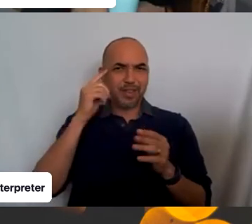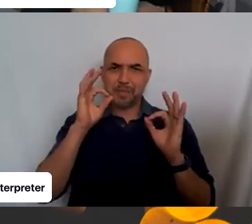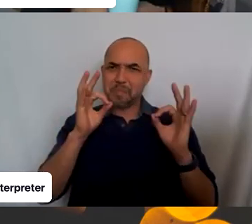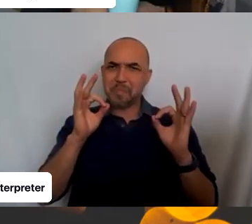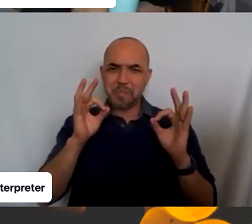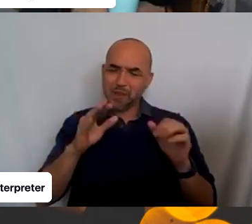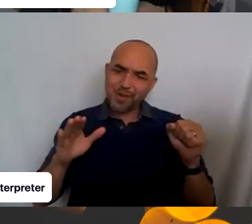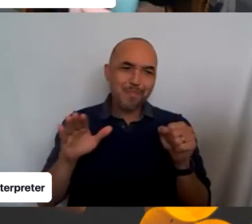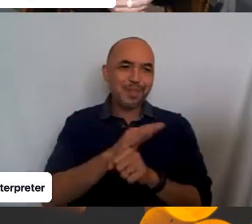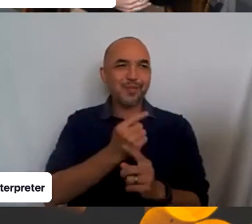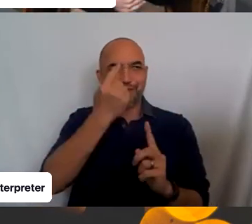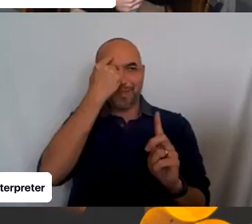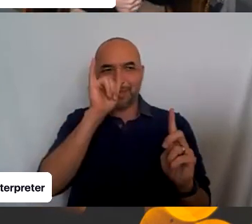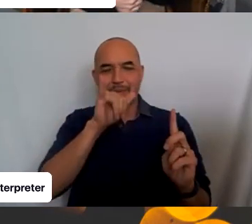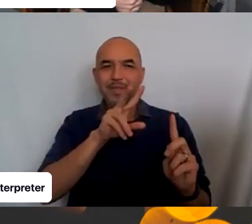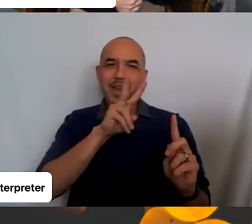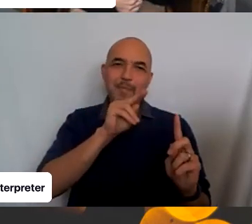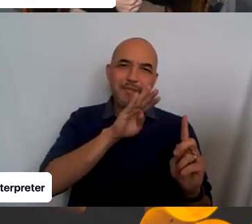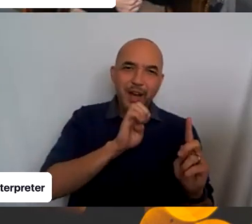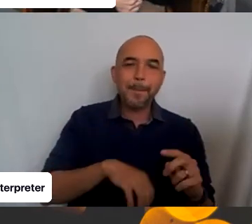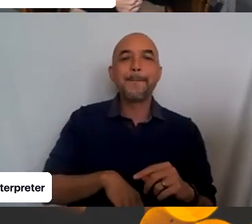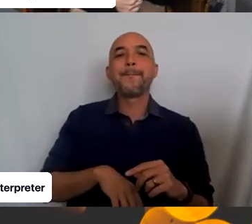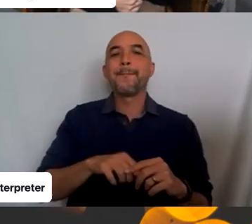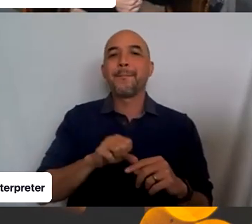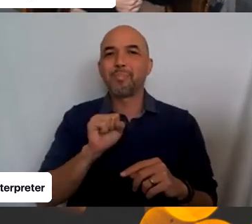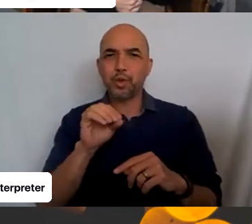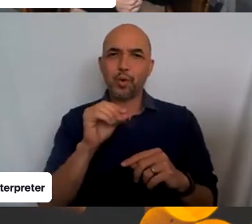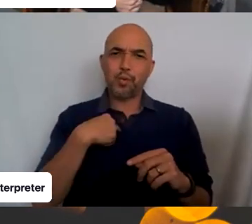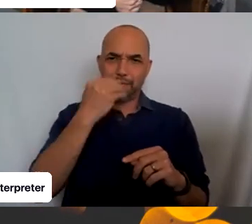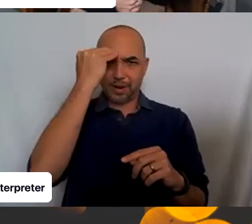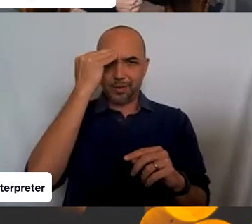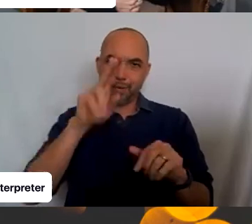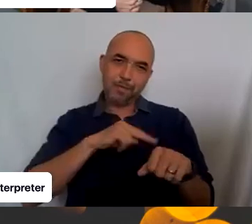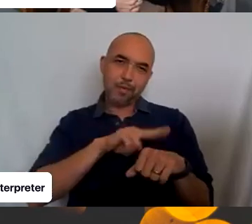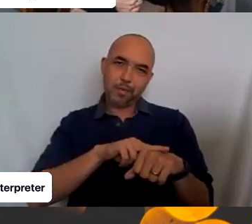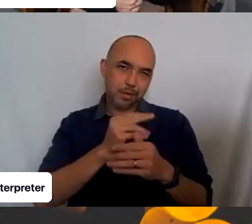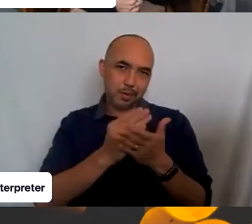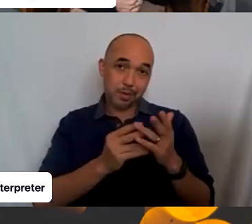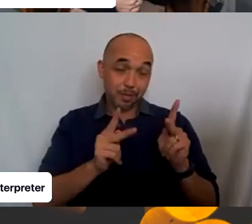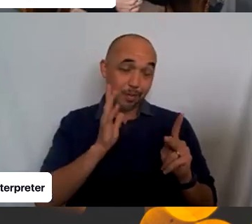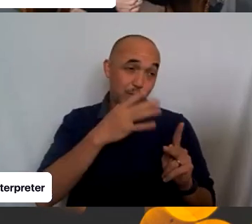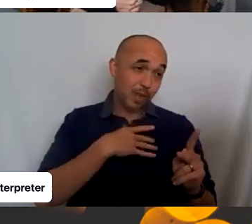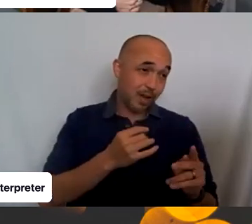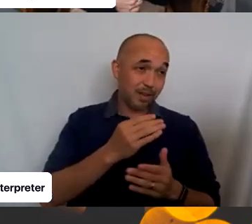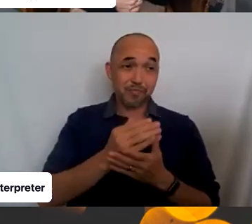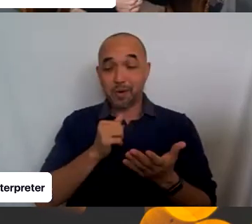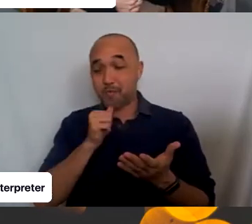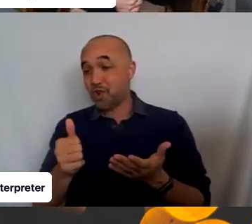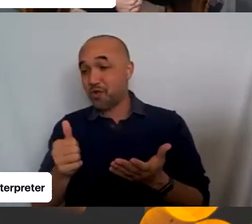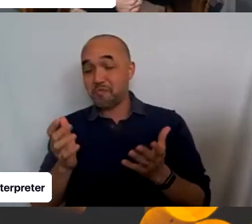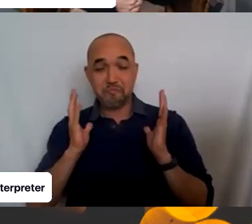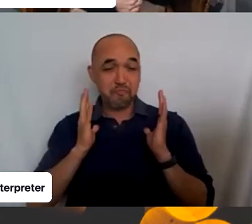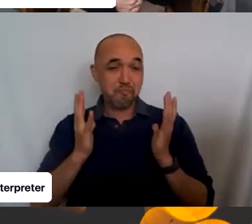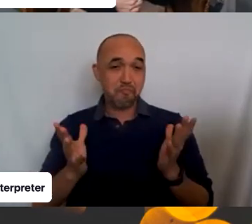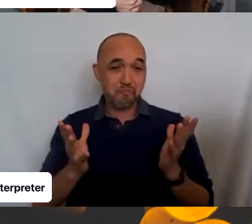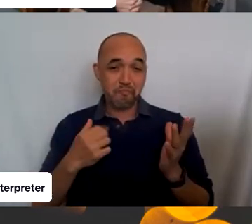me of that Gilmore Girls vibe, Practical Magic vibe. And so I knew, of course, some people are going to like it and some people aren't. And that's completely okay because